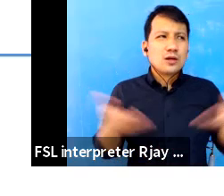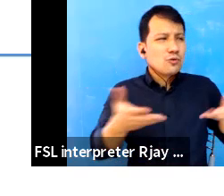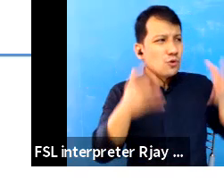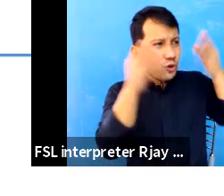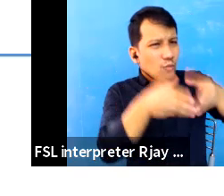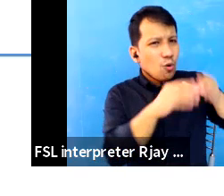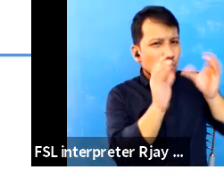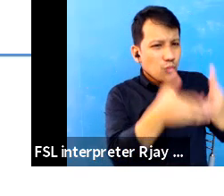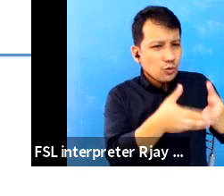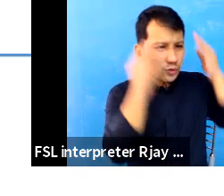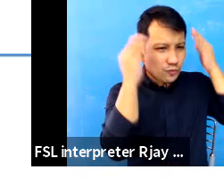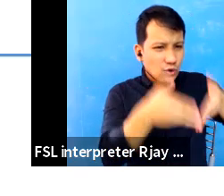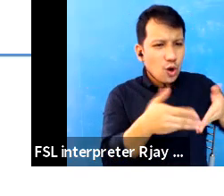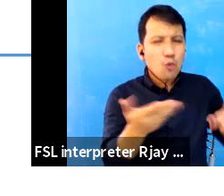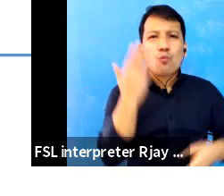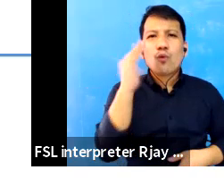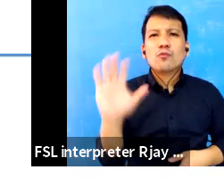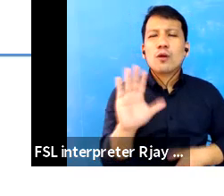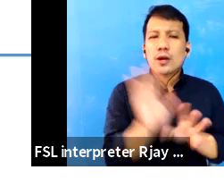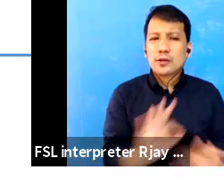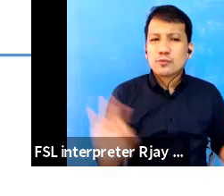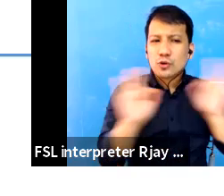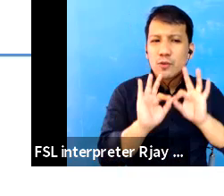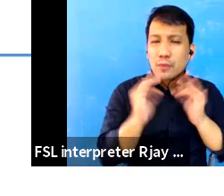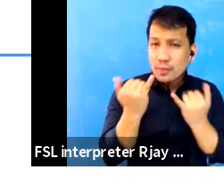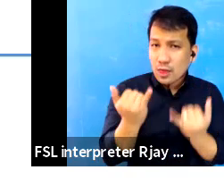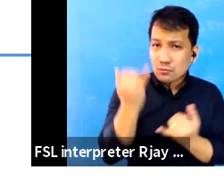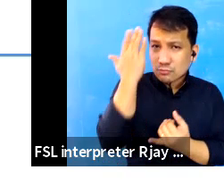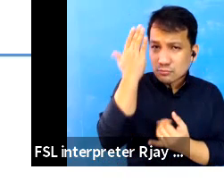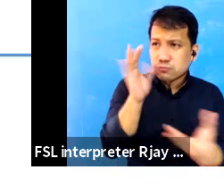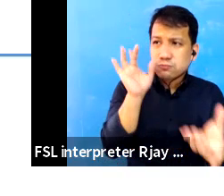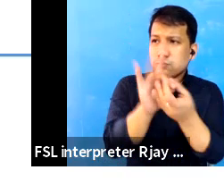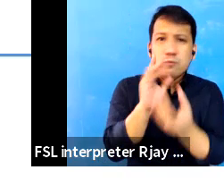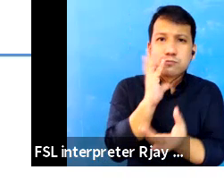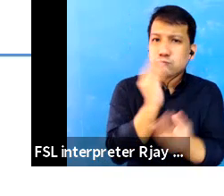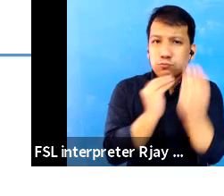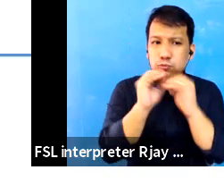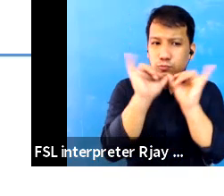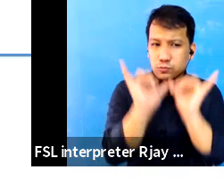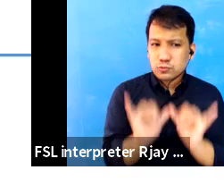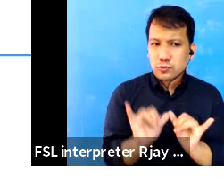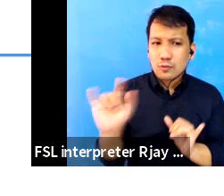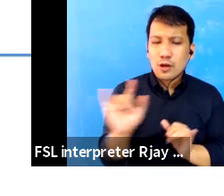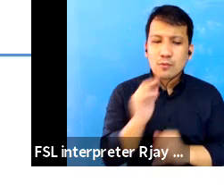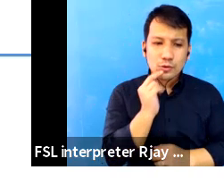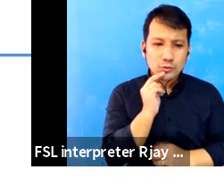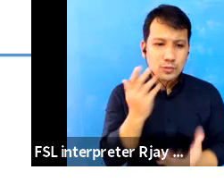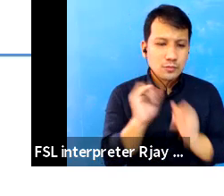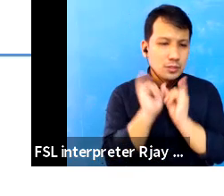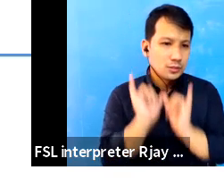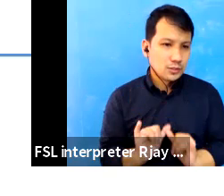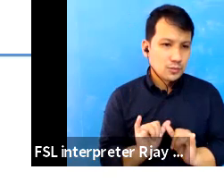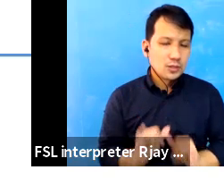What groups are we look at? Because it is important that we link our food system with our nutrition systems and